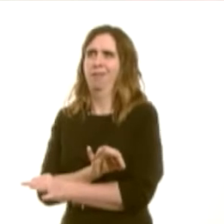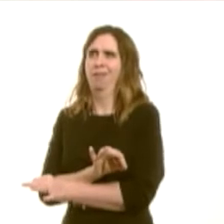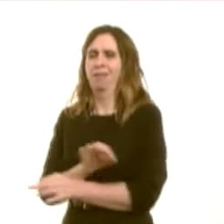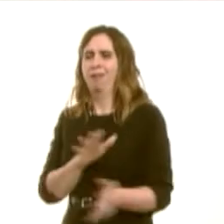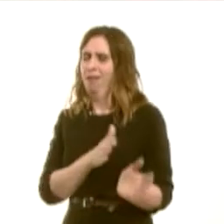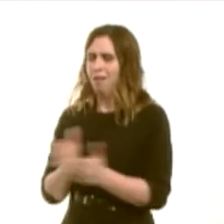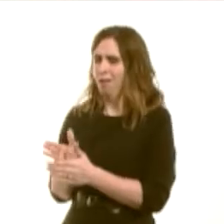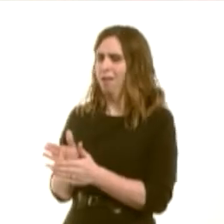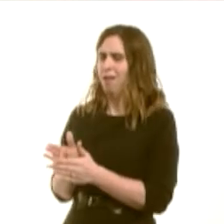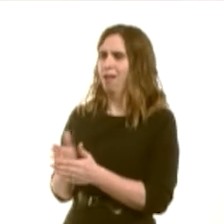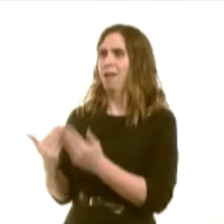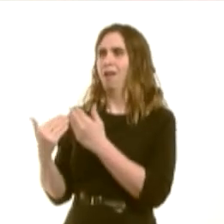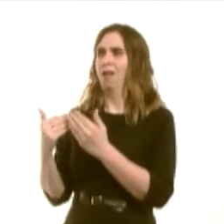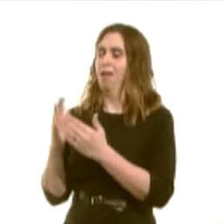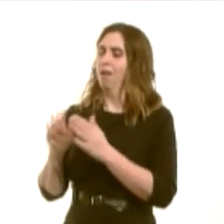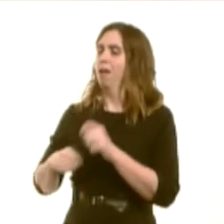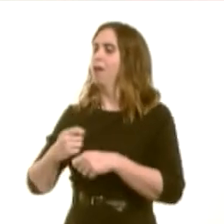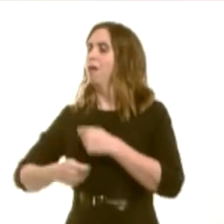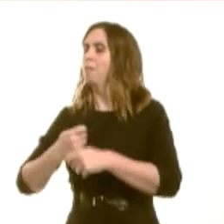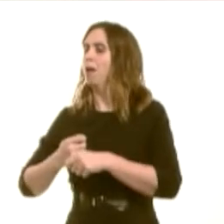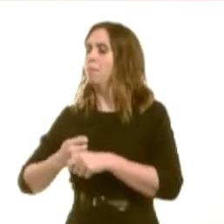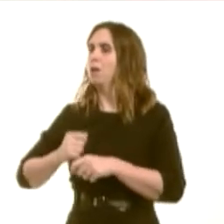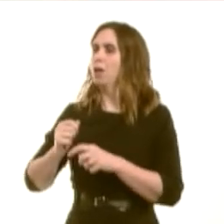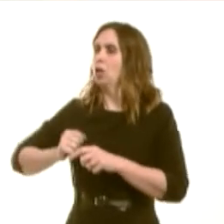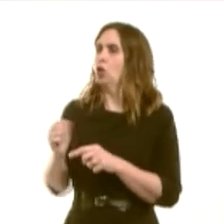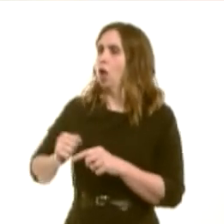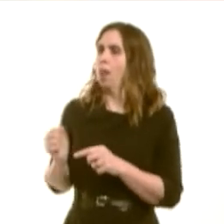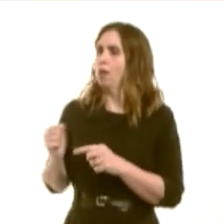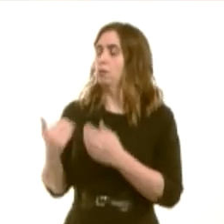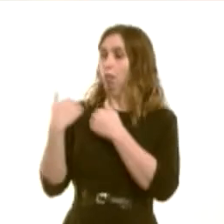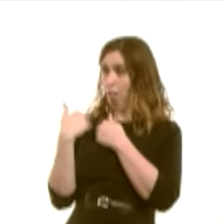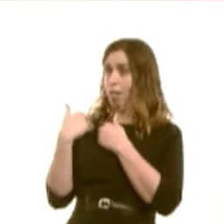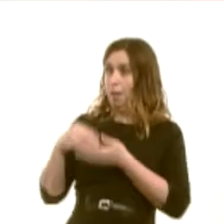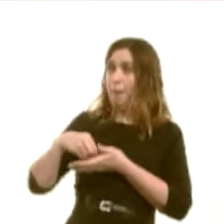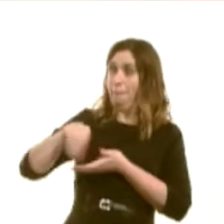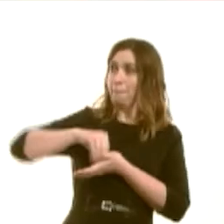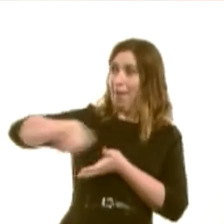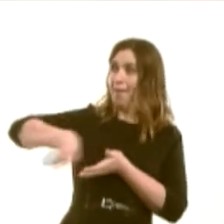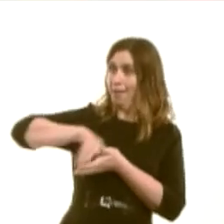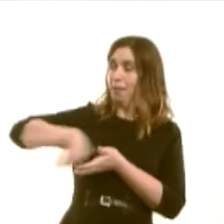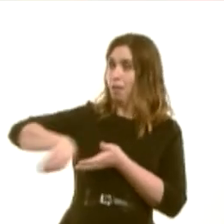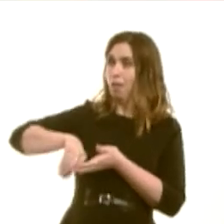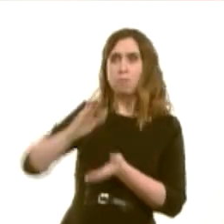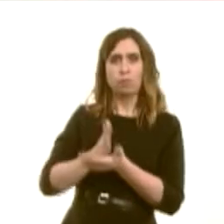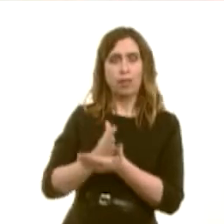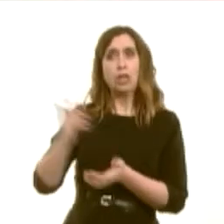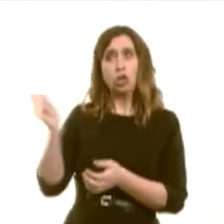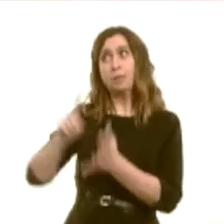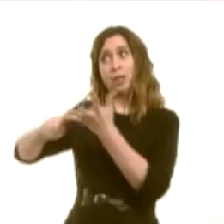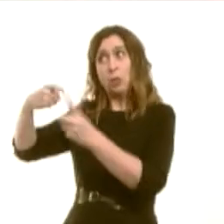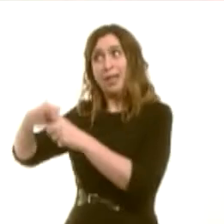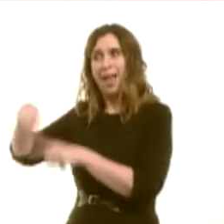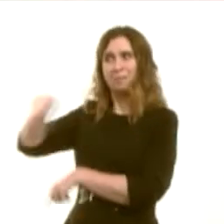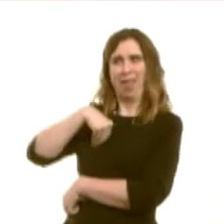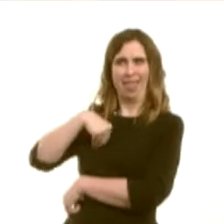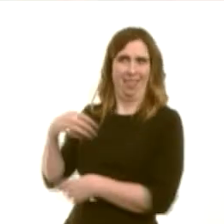and shifted the duty to Scotland, and Scotland is having to pay for something that should be paid for by the UK.